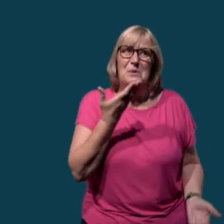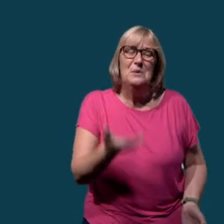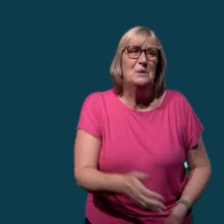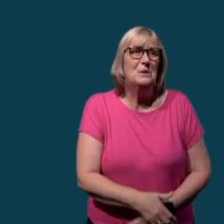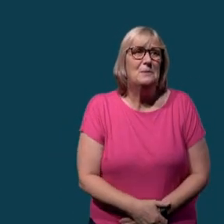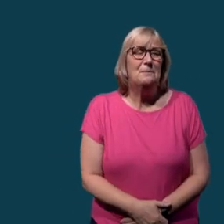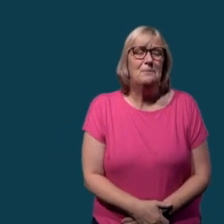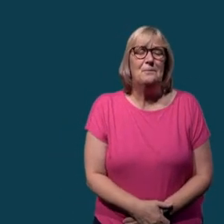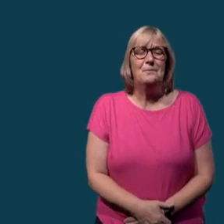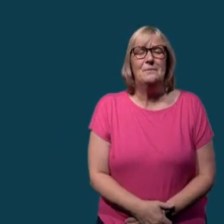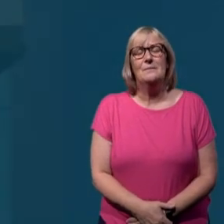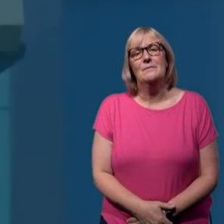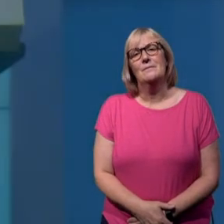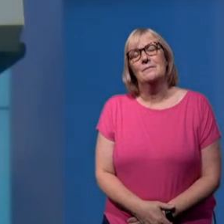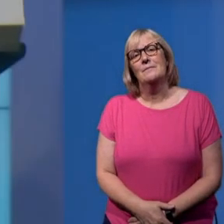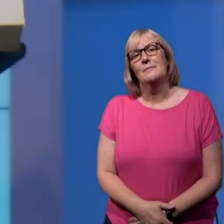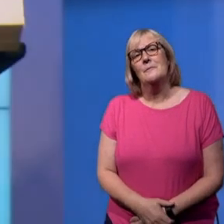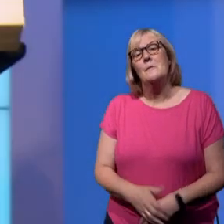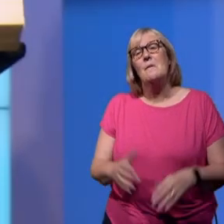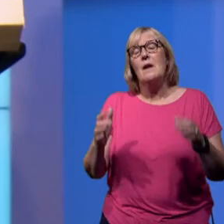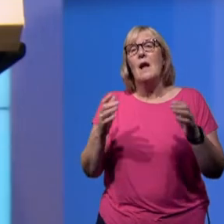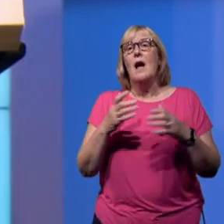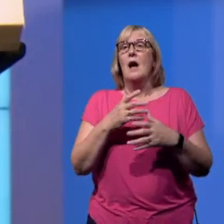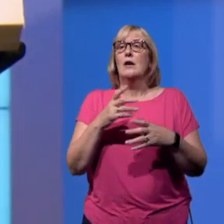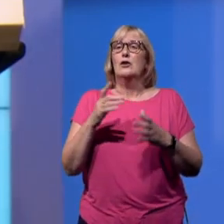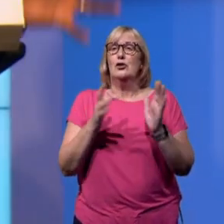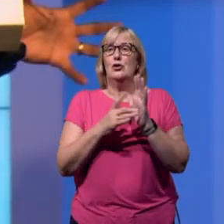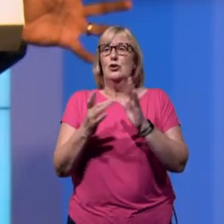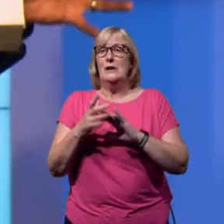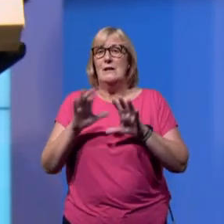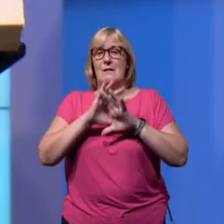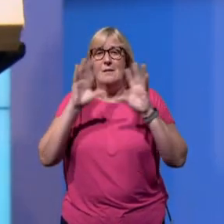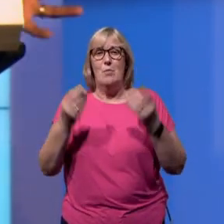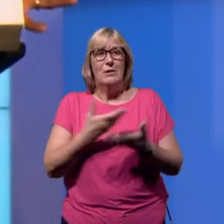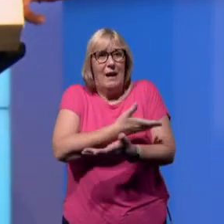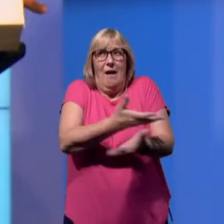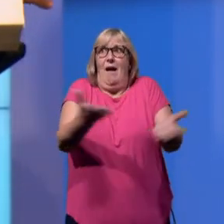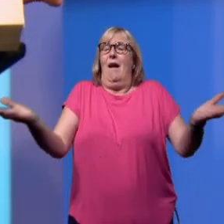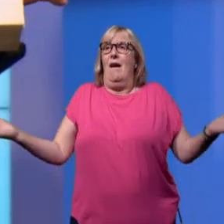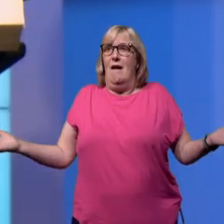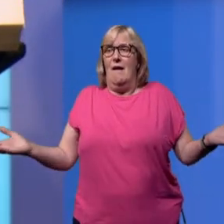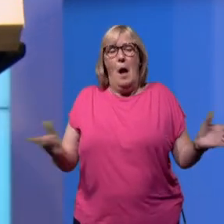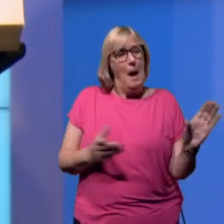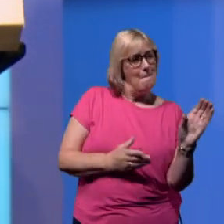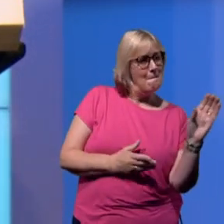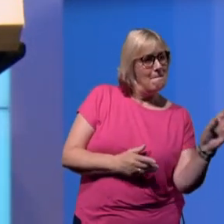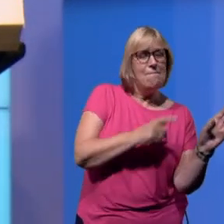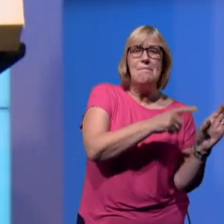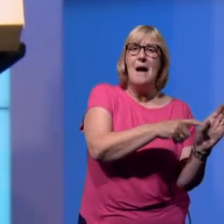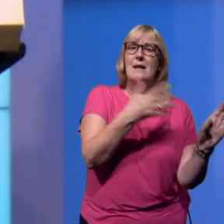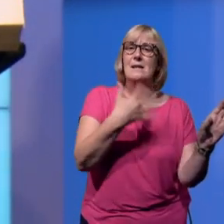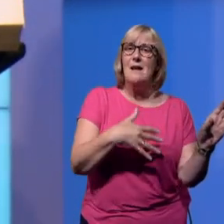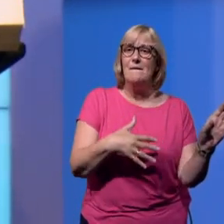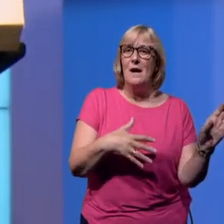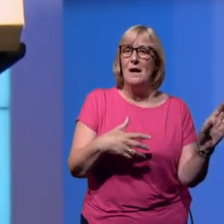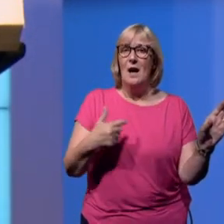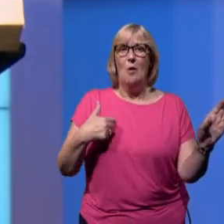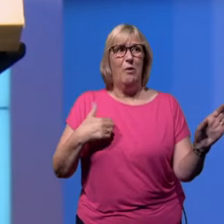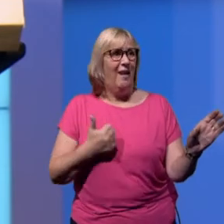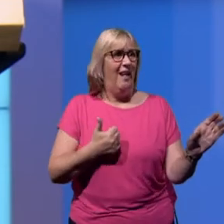When part of Jesus' body suffers, we all suffer. We feel helpless, but we can